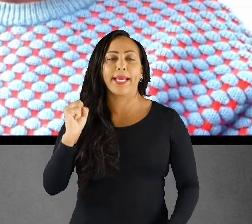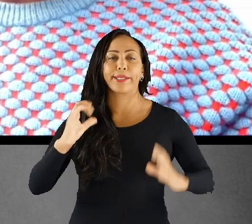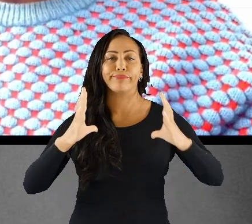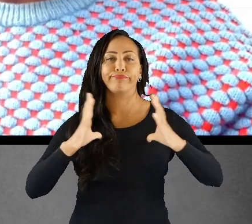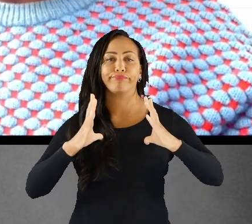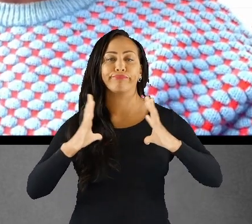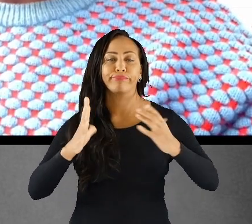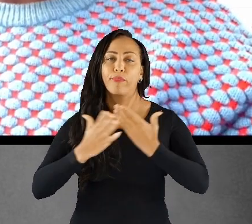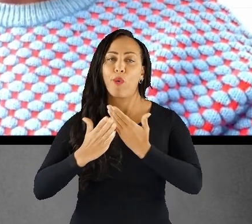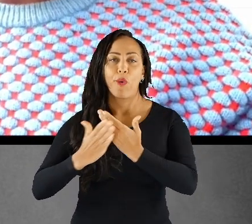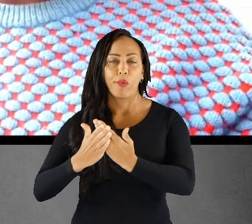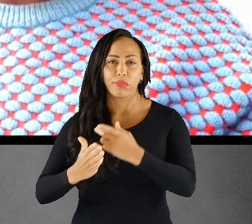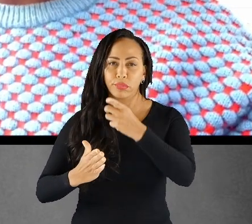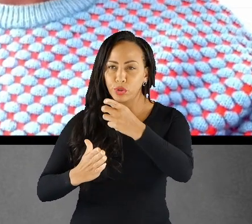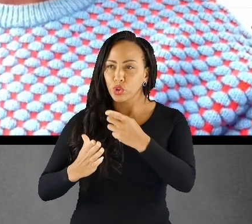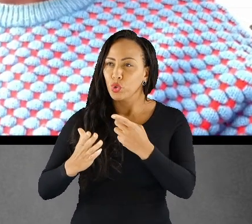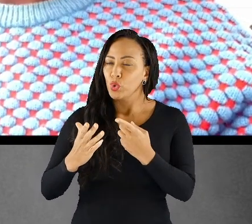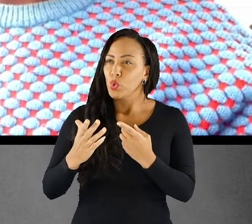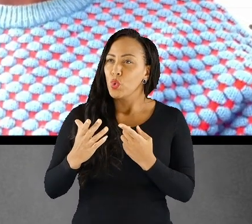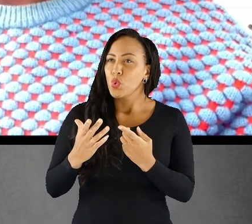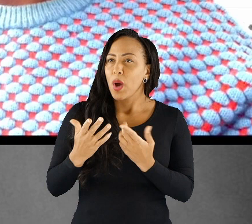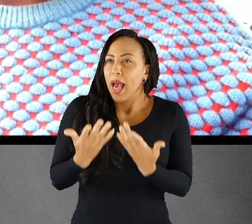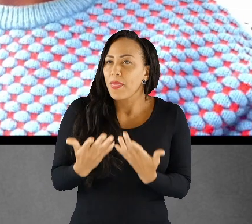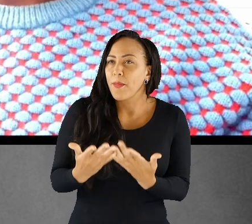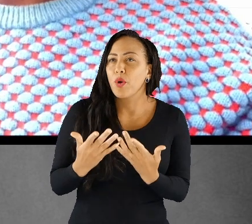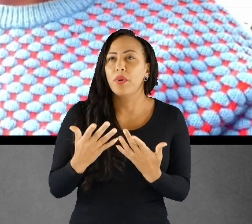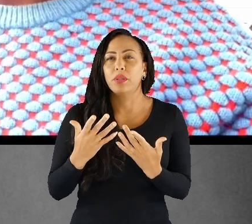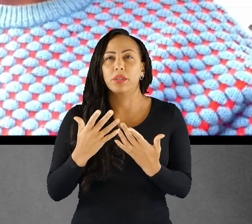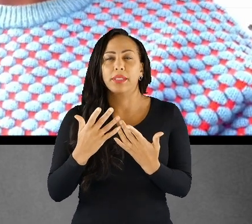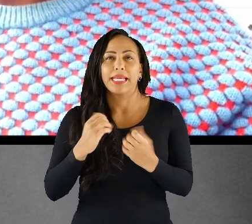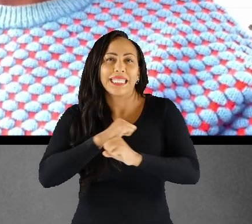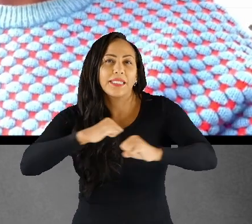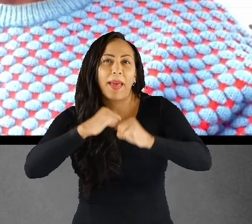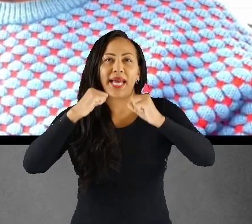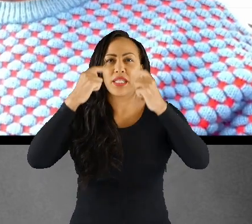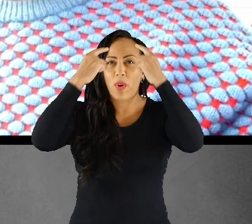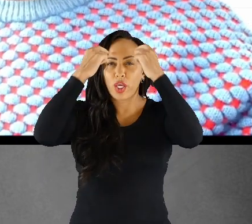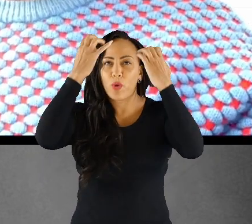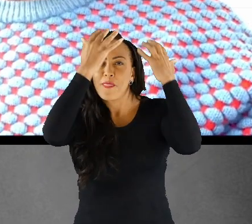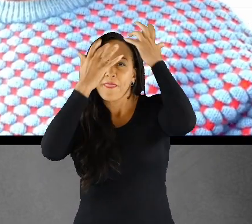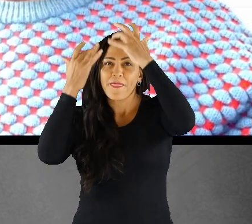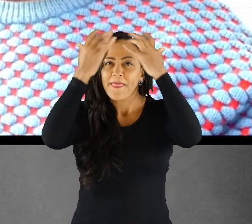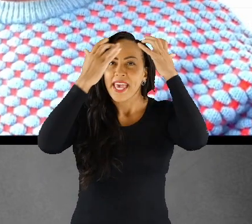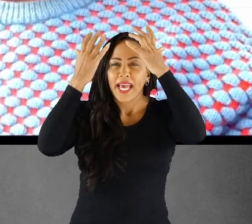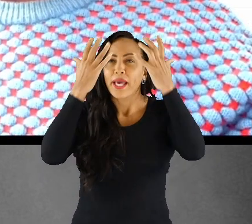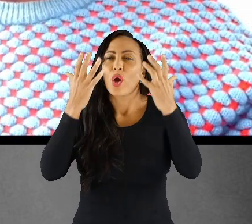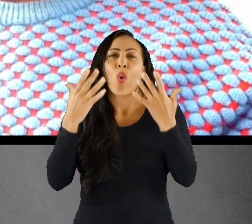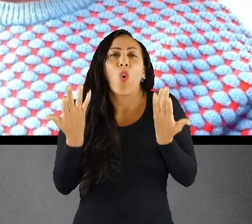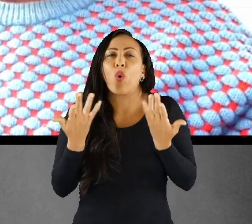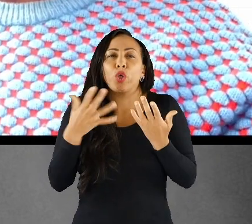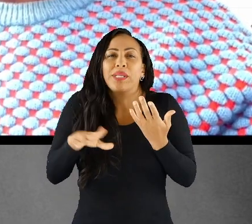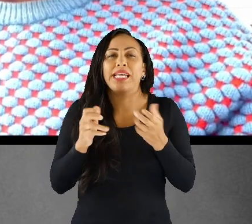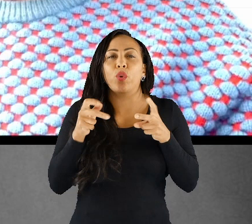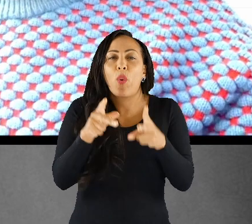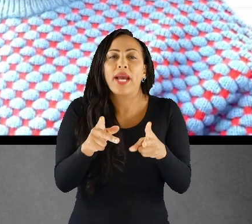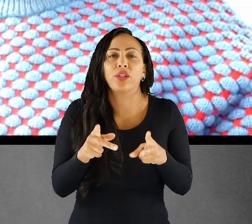a contemplative space in the sense that are you kind of thinking things through as well, or do you literally have to distract yourself from your